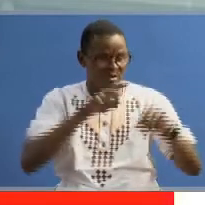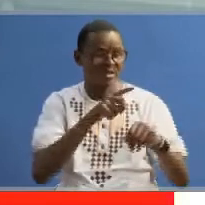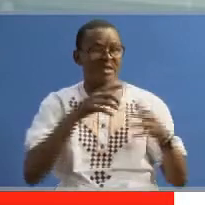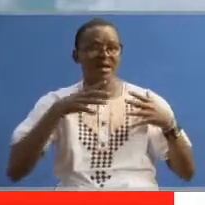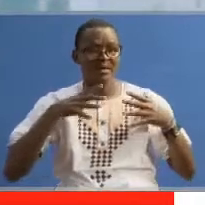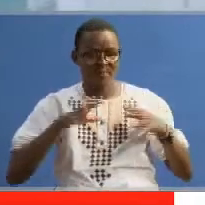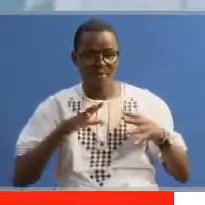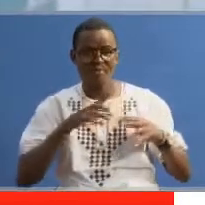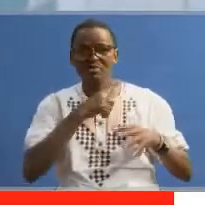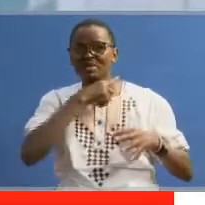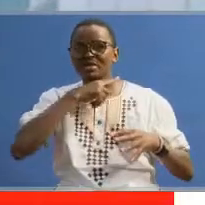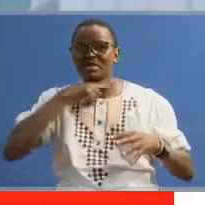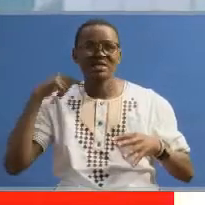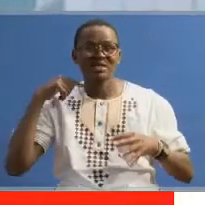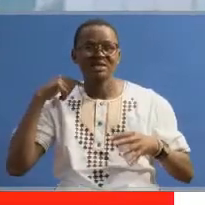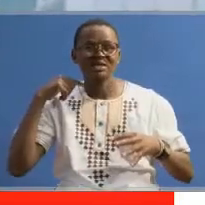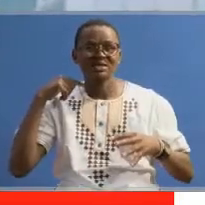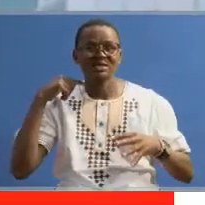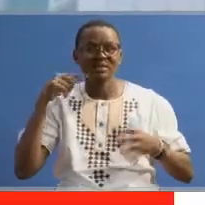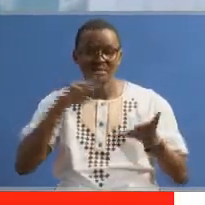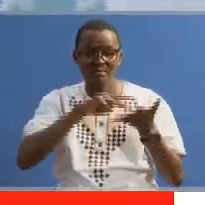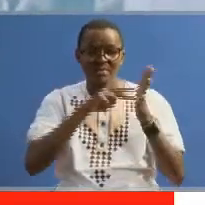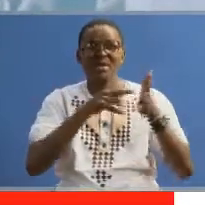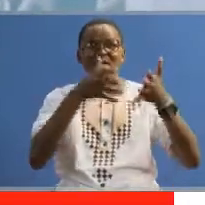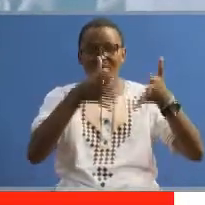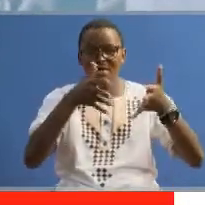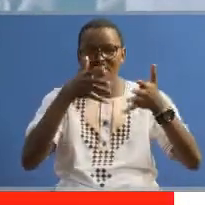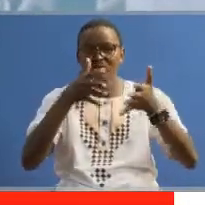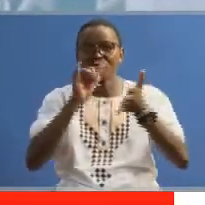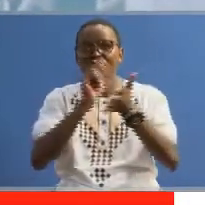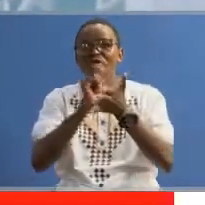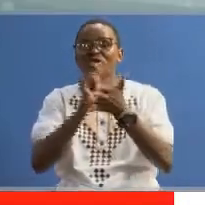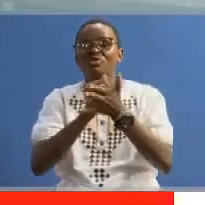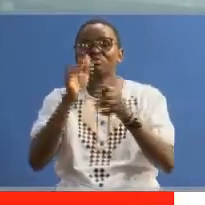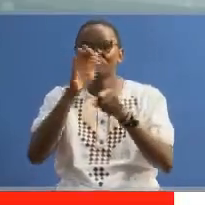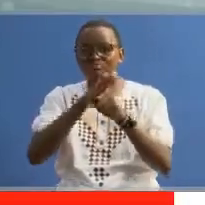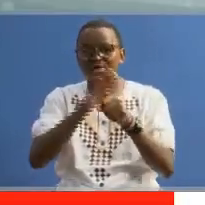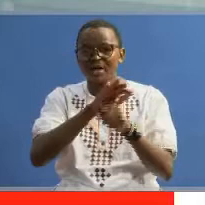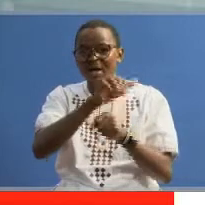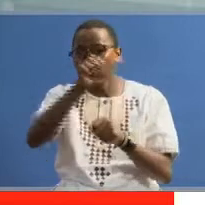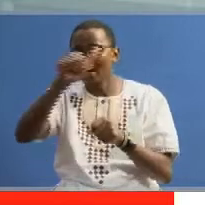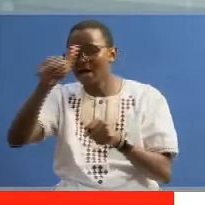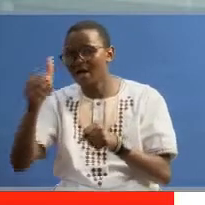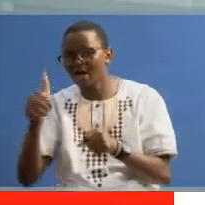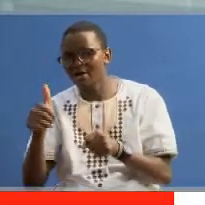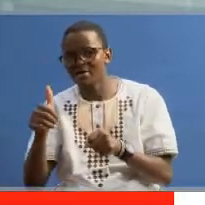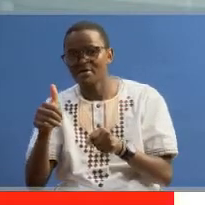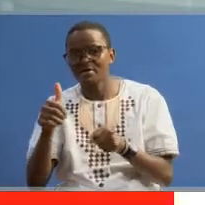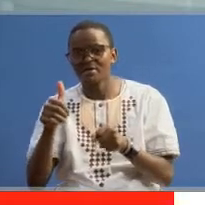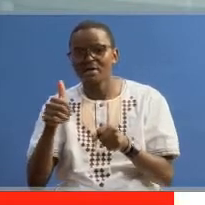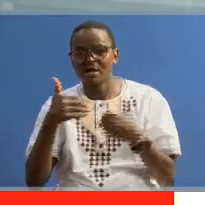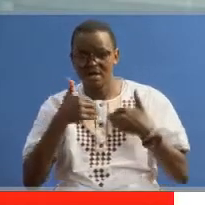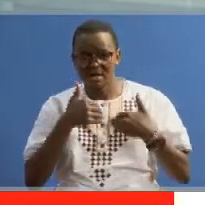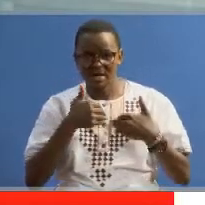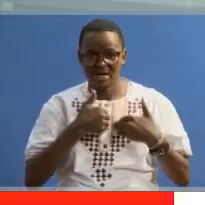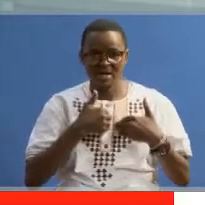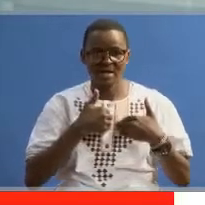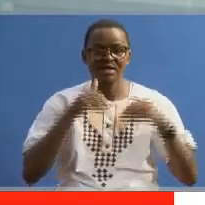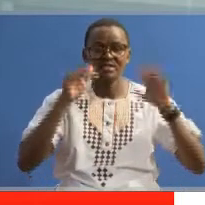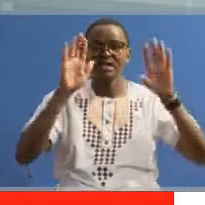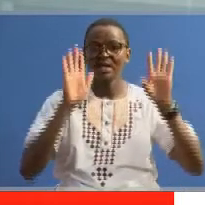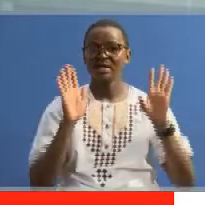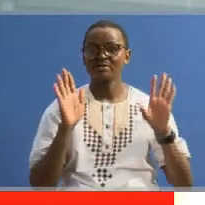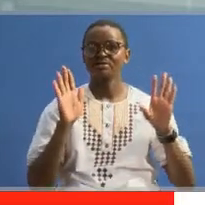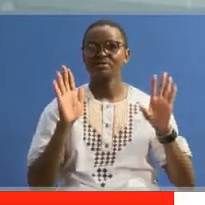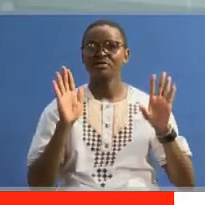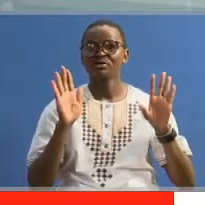people were killed at point blank, which means that it was a close range. Yeah. Some of them, there have been claims that some of them had already surrendered.